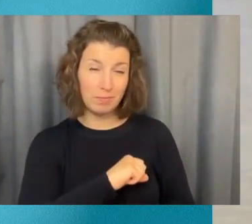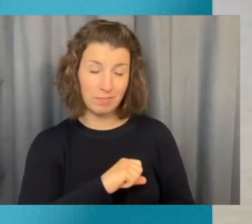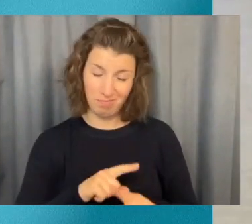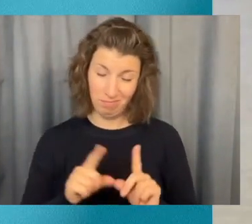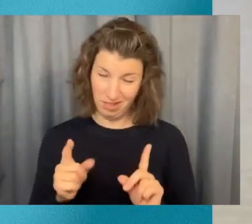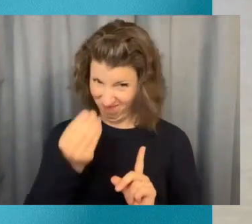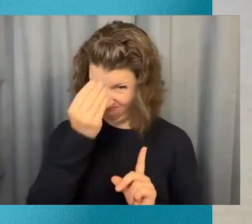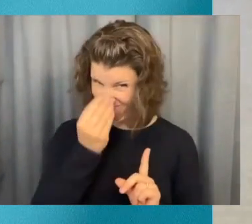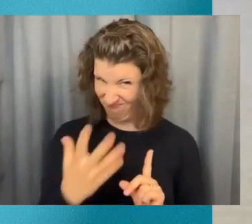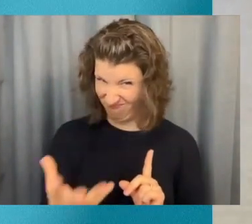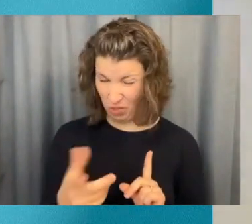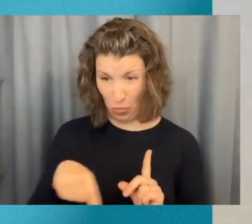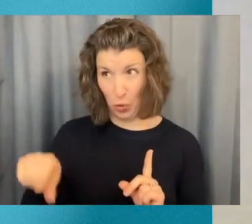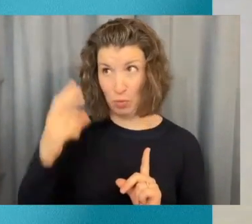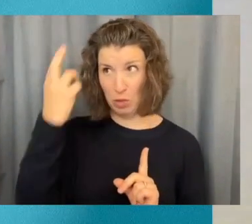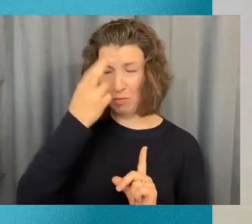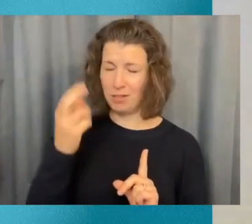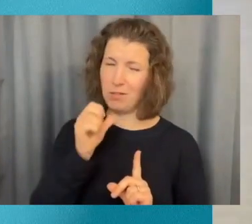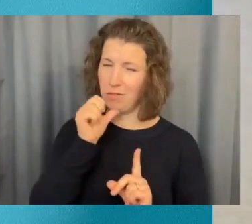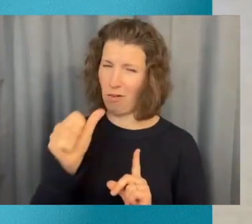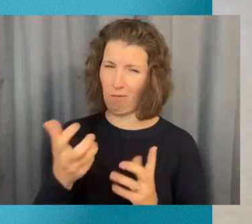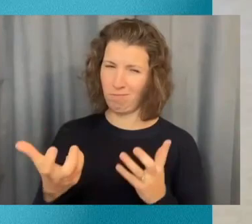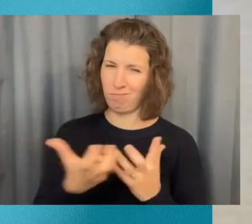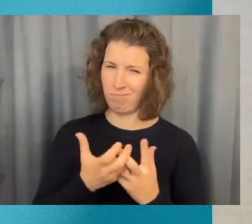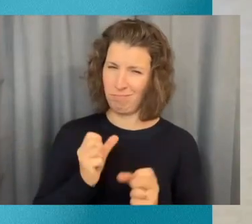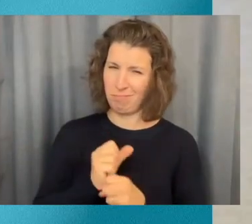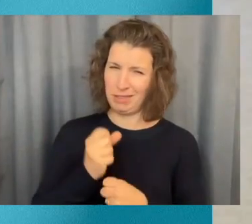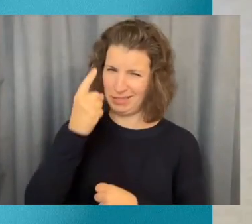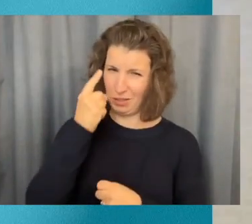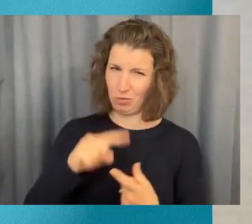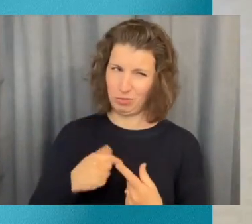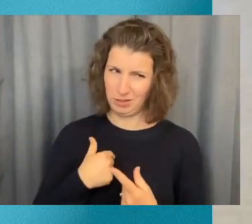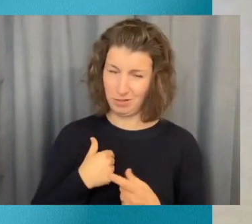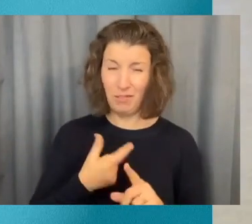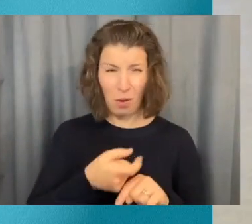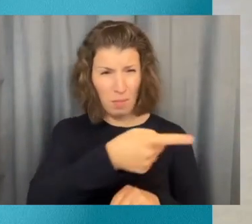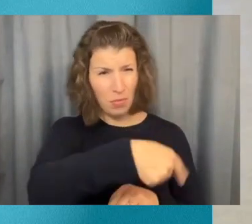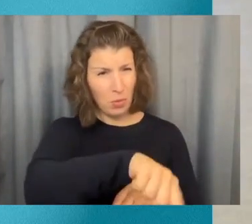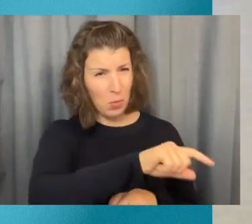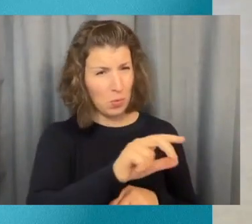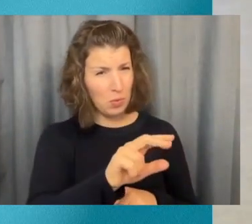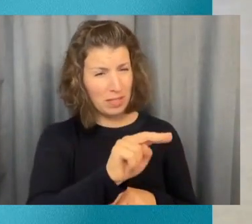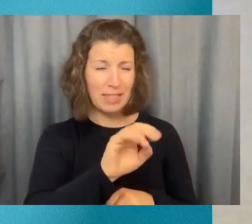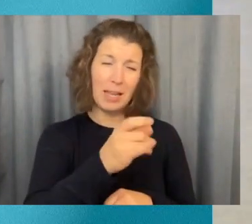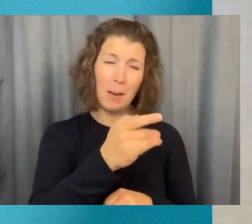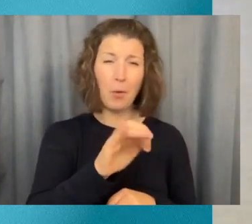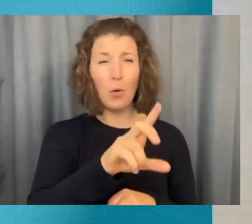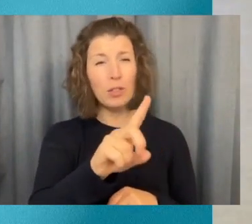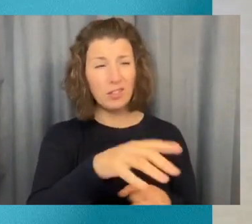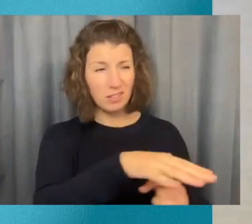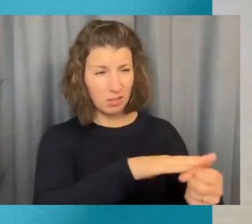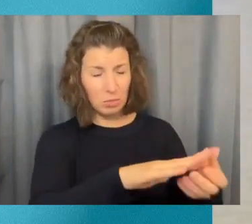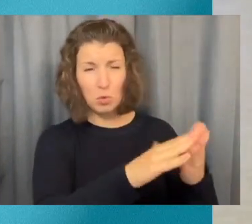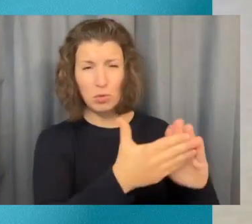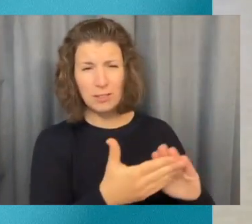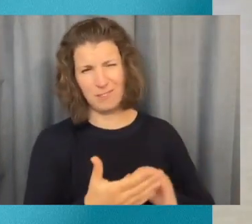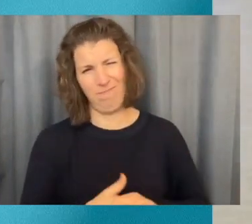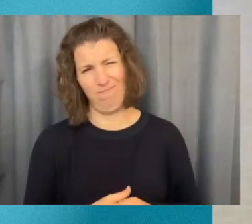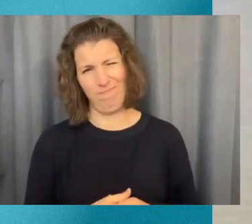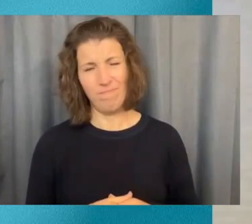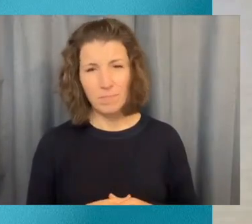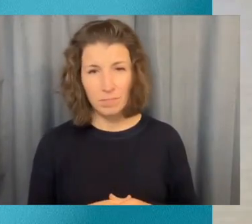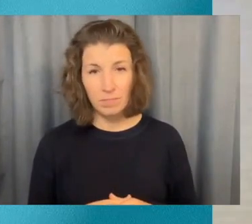way, coming from those neighborhoods, by the way. But the truth